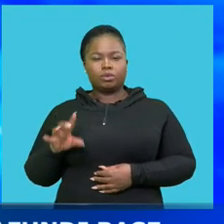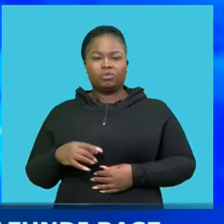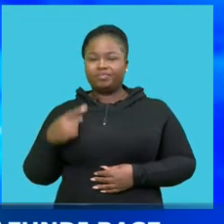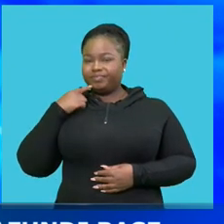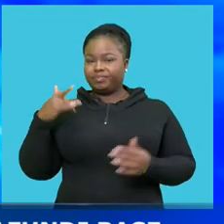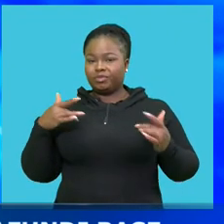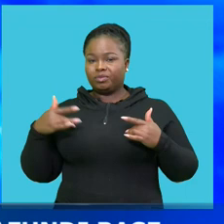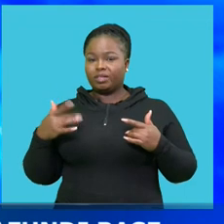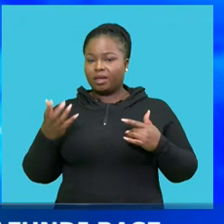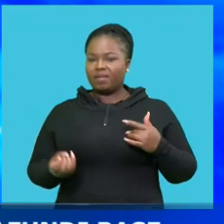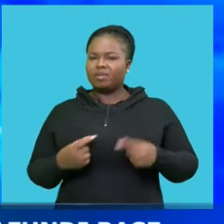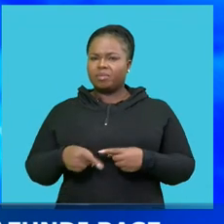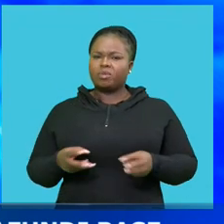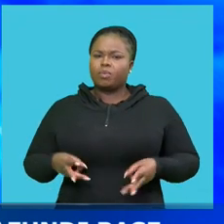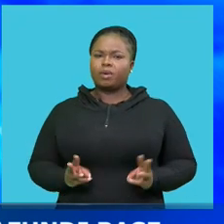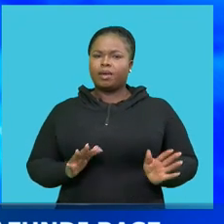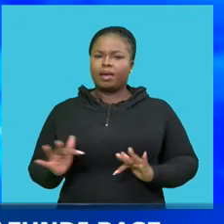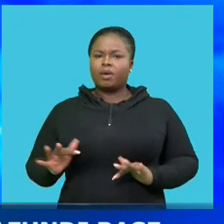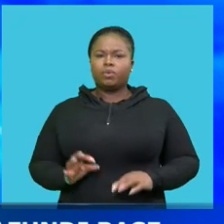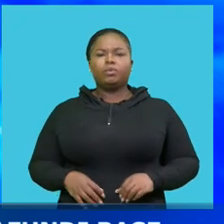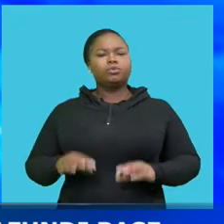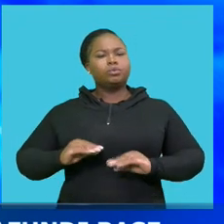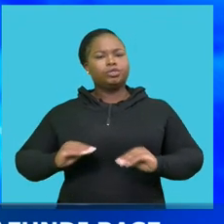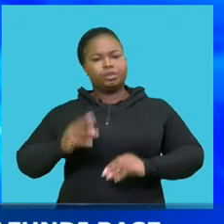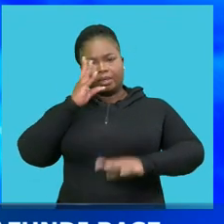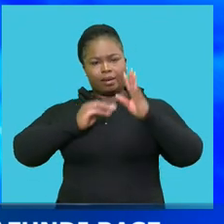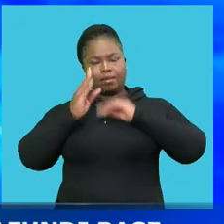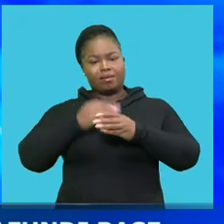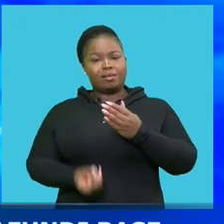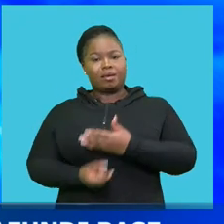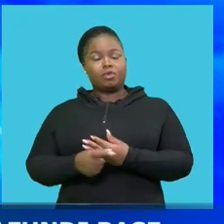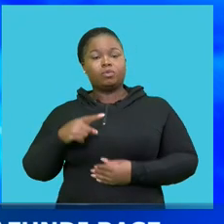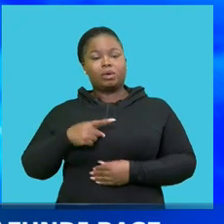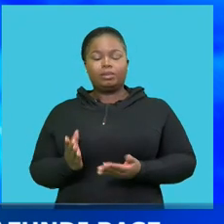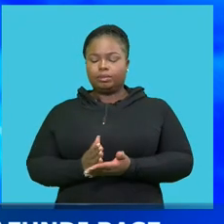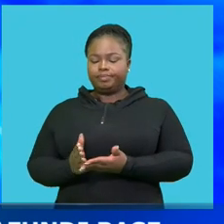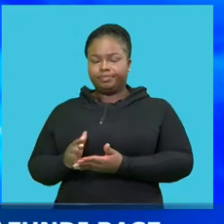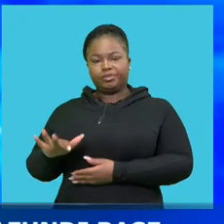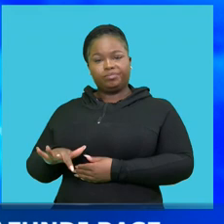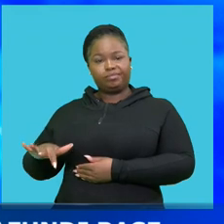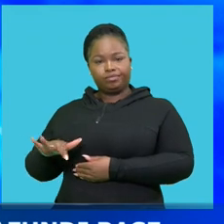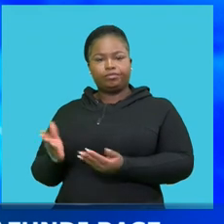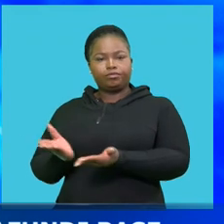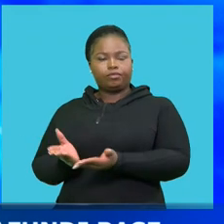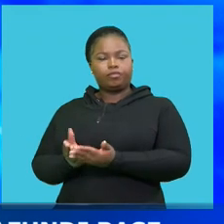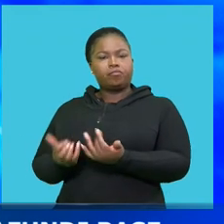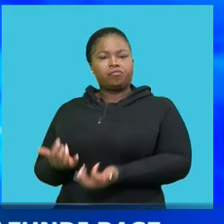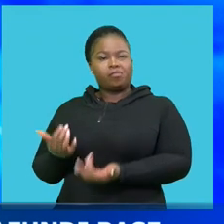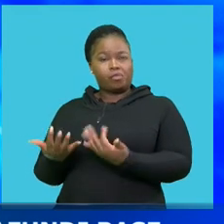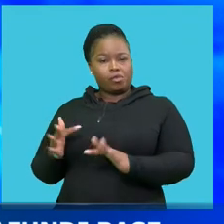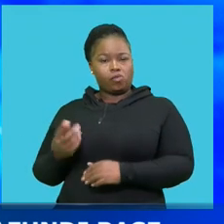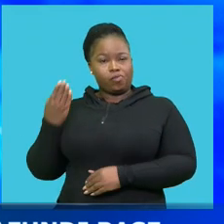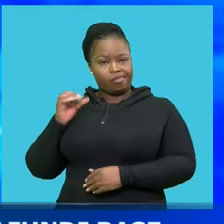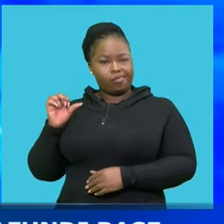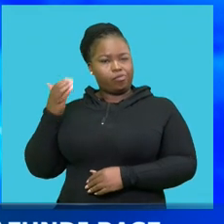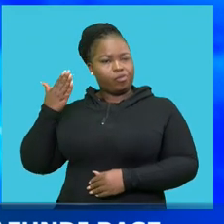nendlela ekuchaphazeleka ngayo ukufunda nokufundisa ukusukela oko kwatsha inxalenye yesikolo kwiveki ezimbini ezidlulileyo. Abazali bathi kungoku